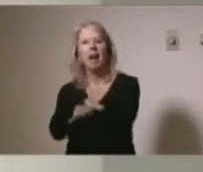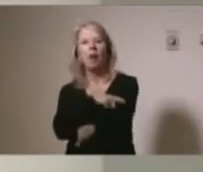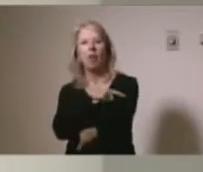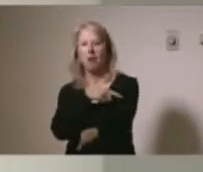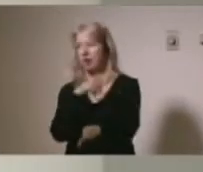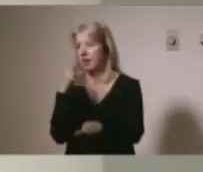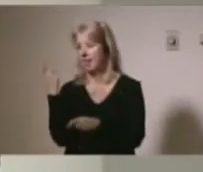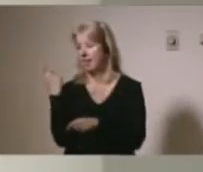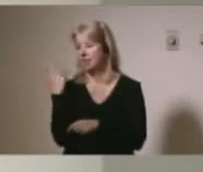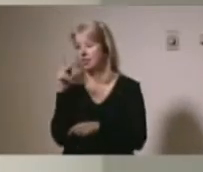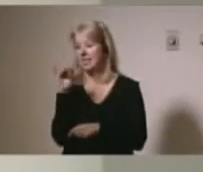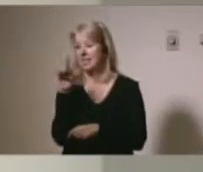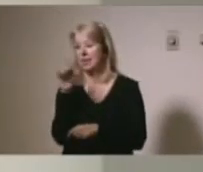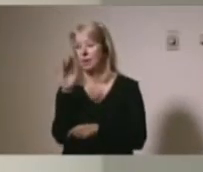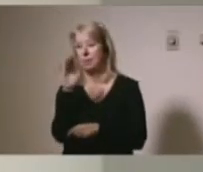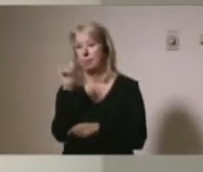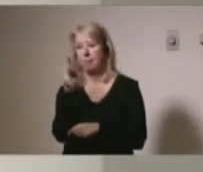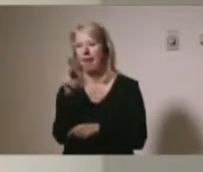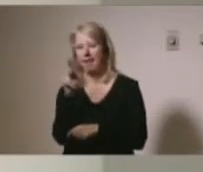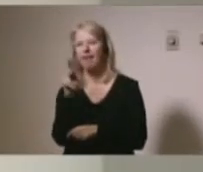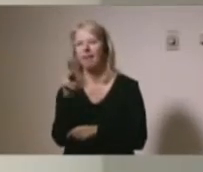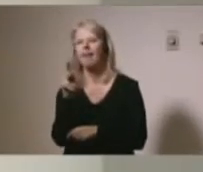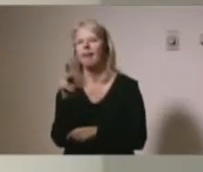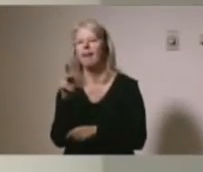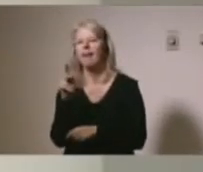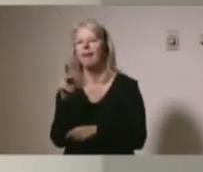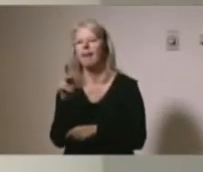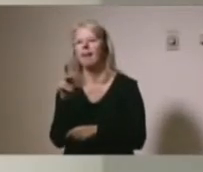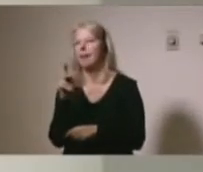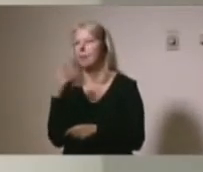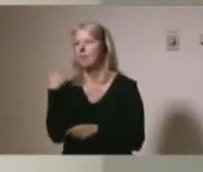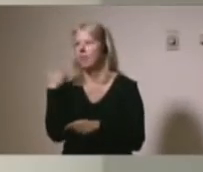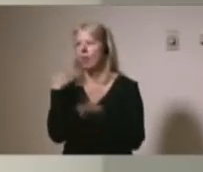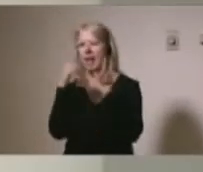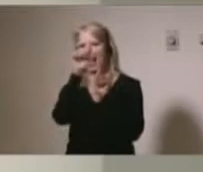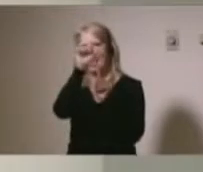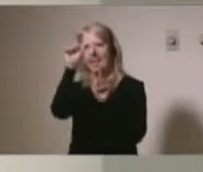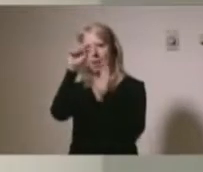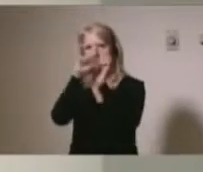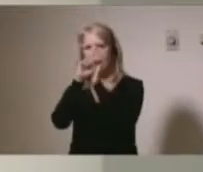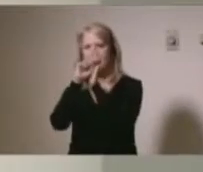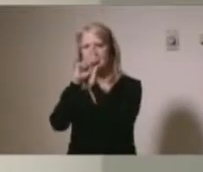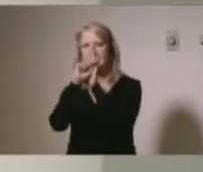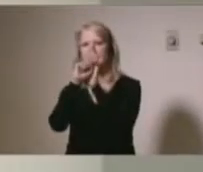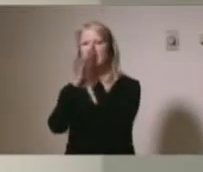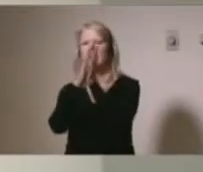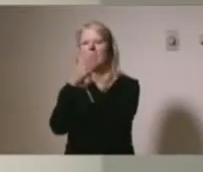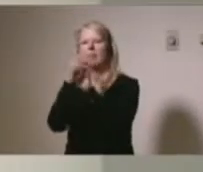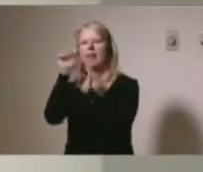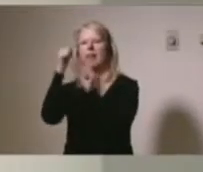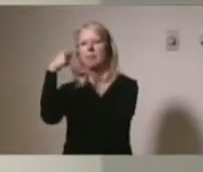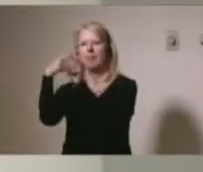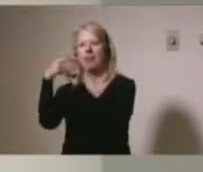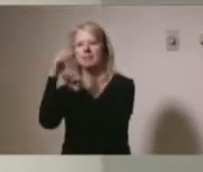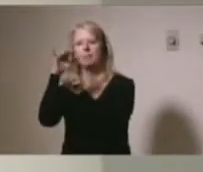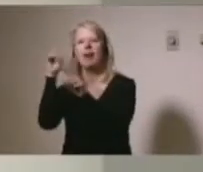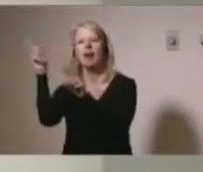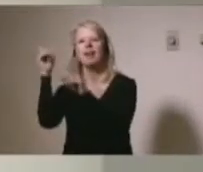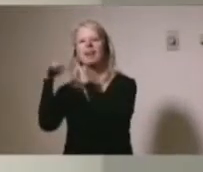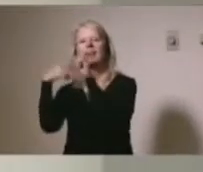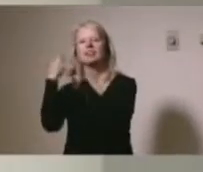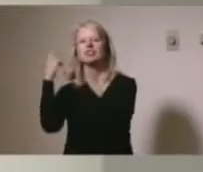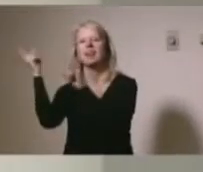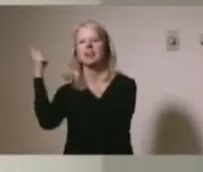Last year, Kiwi Bank was downgraded from AA- to A+ by the international